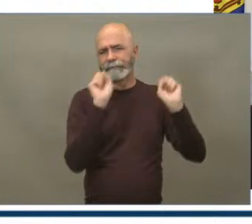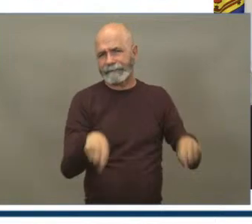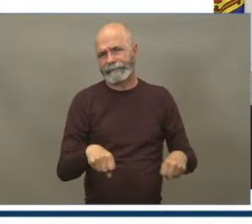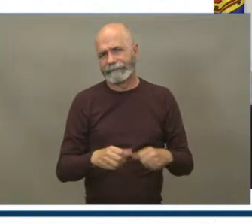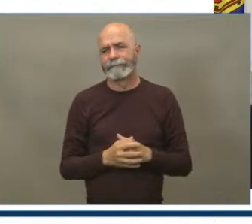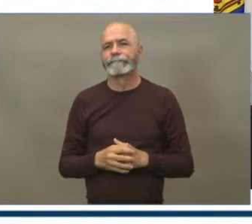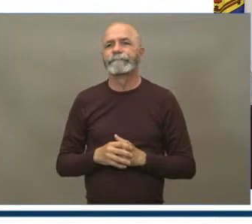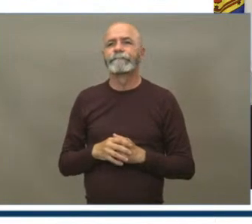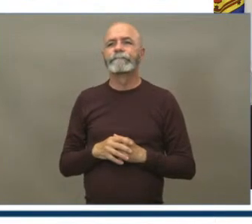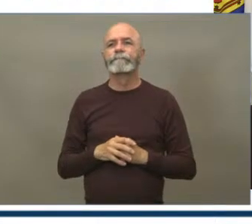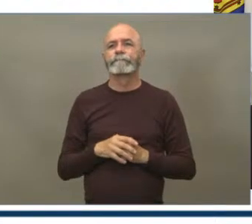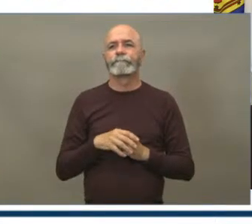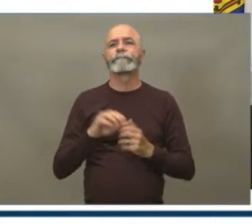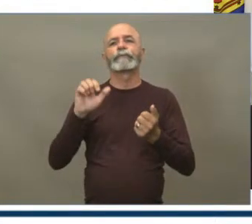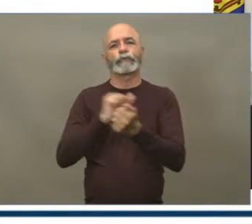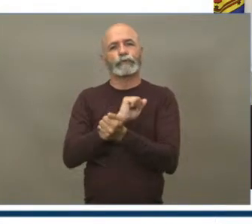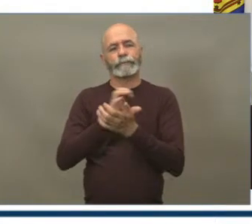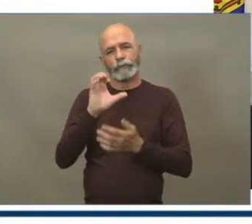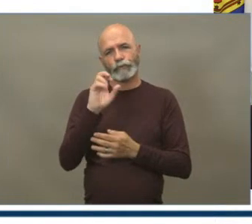ahead, Nabal.